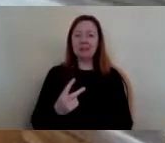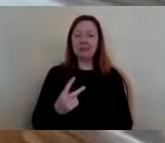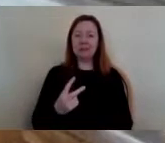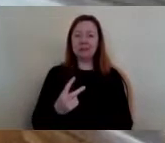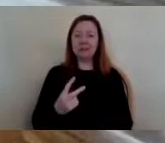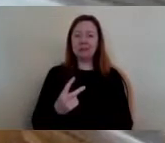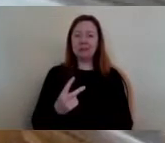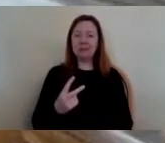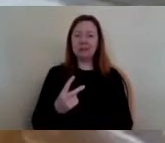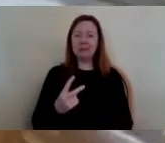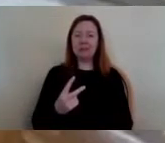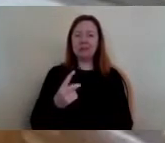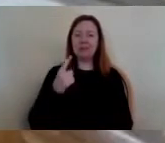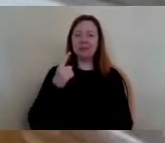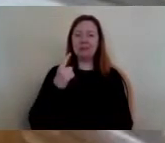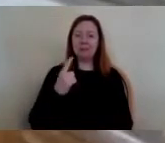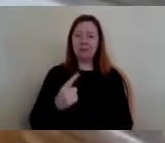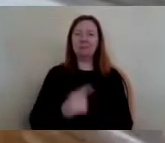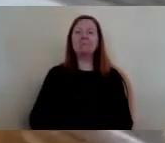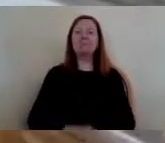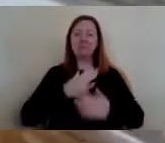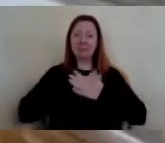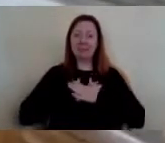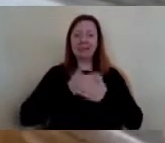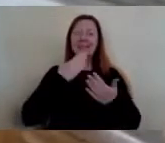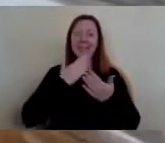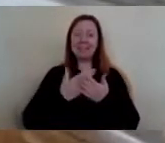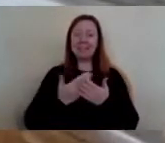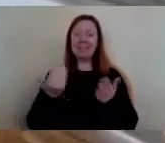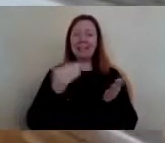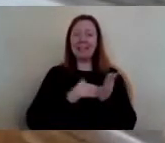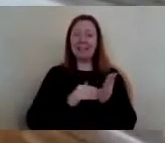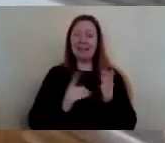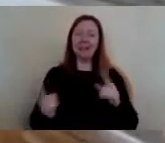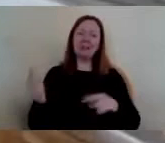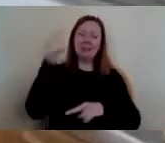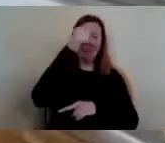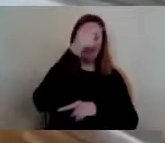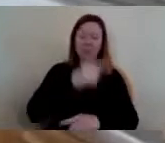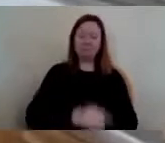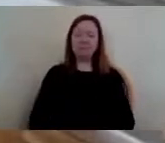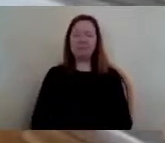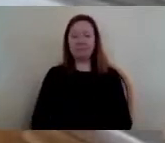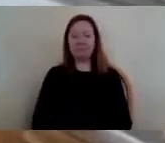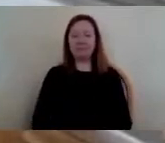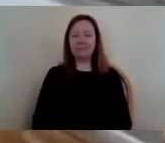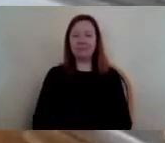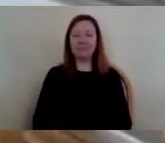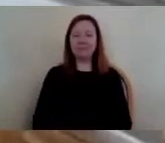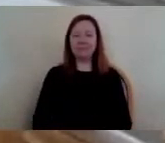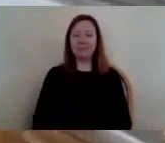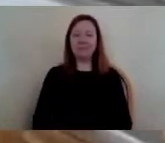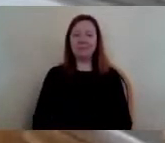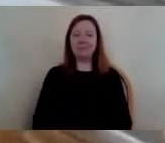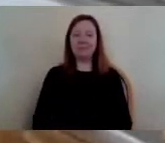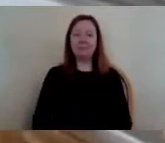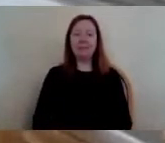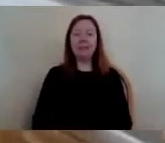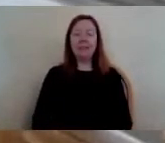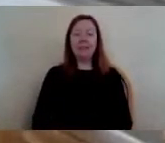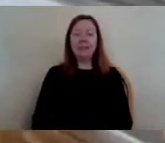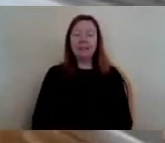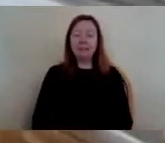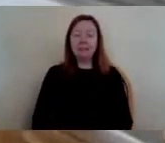3, 2, and rest. Good, here we go again. We're gonna reach over to the side and back to the center